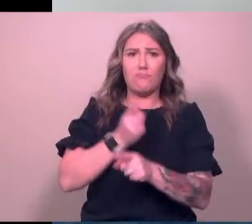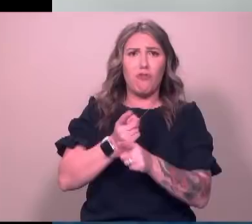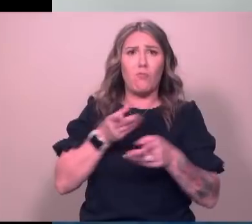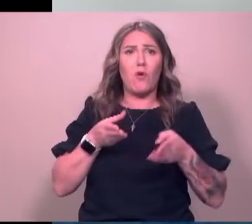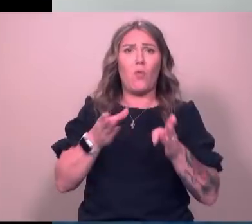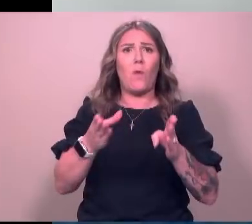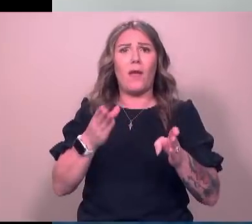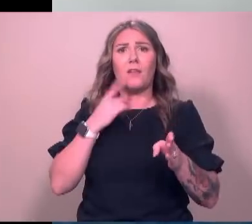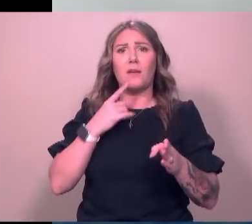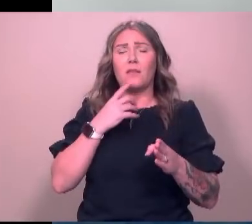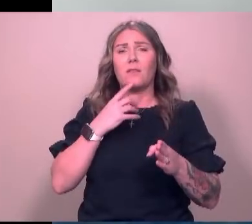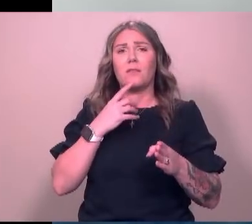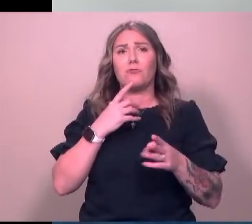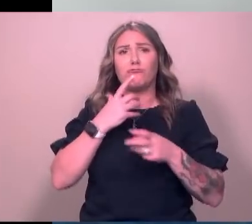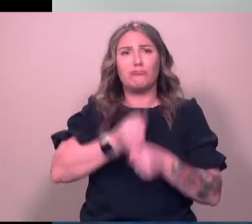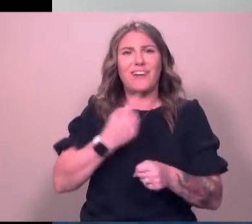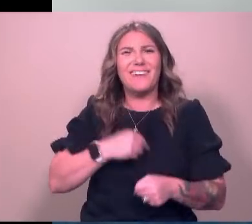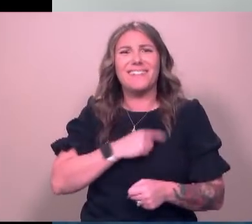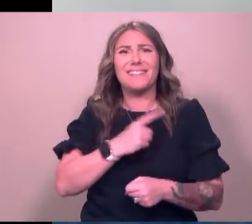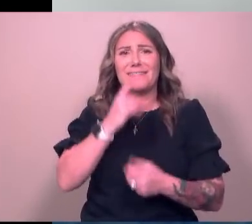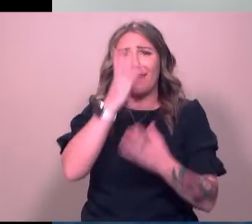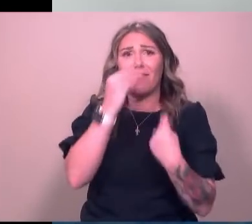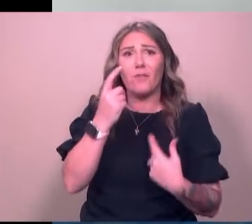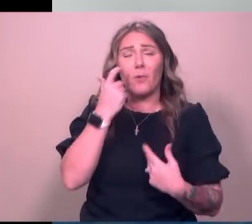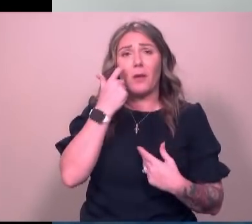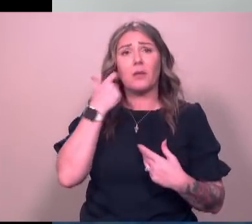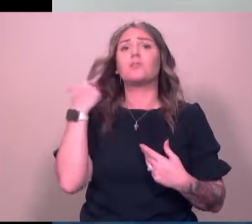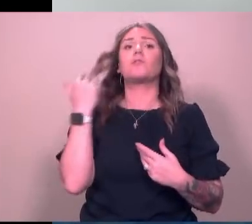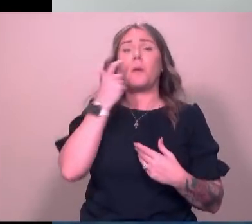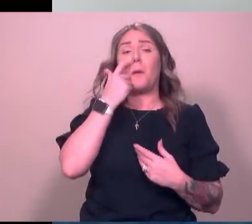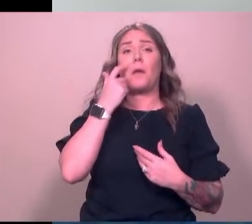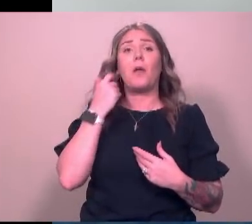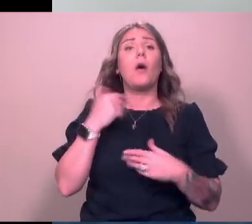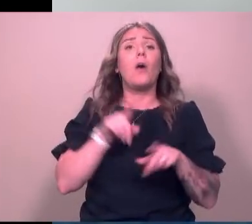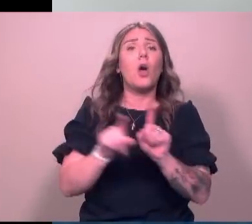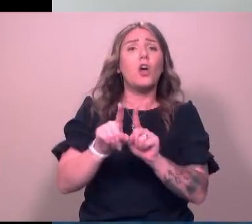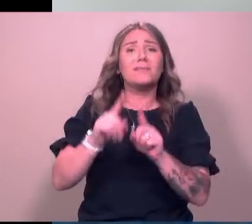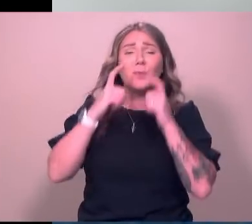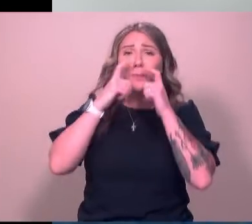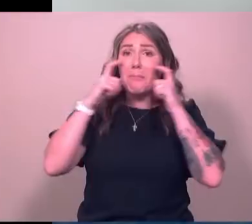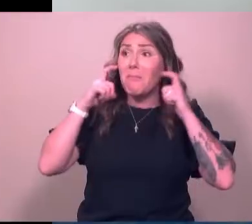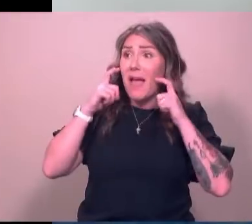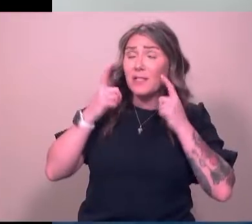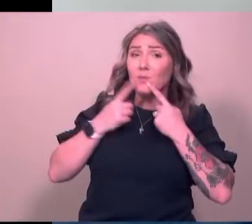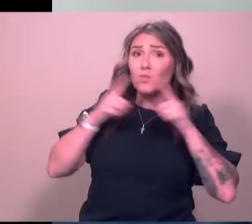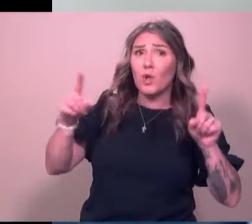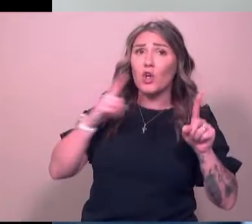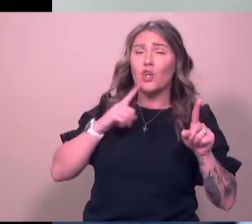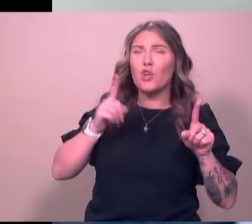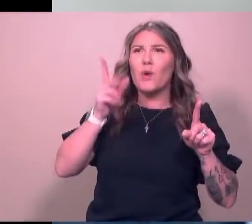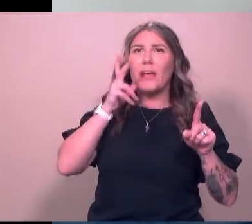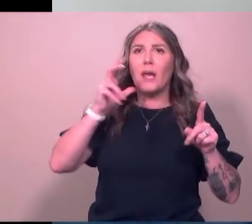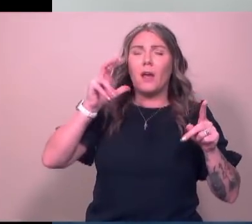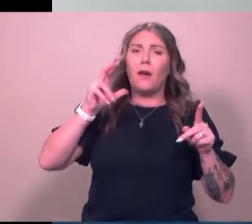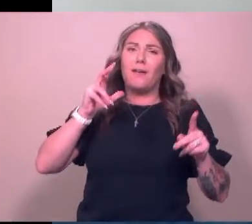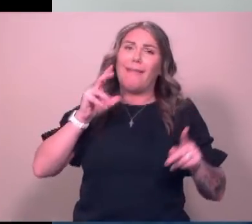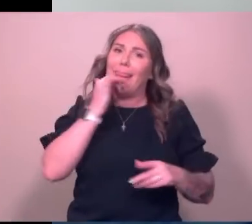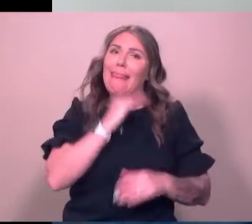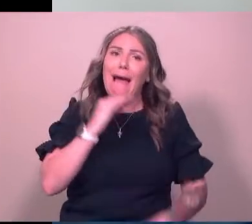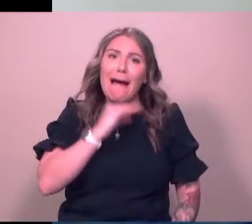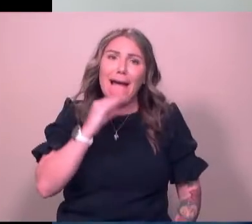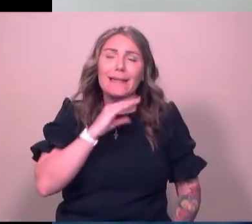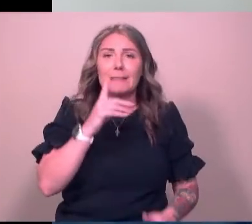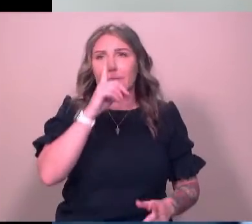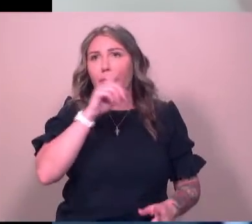Please trust us with the information that we're giving you also, that the masks do work. You hear a lot of misinformation out there